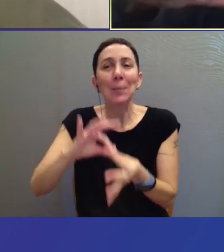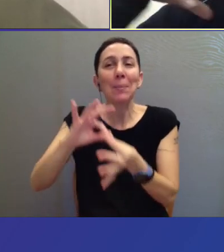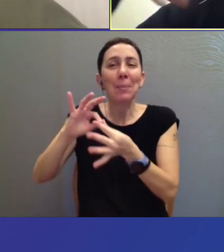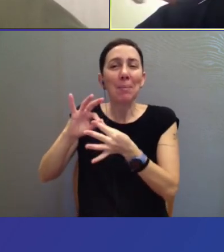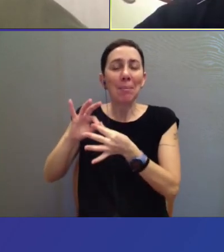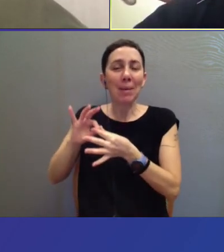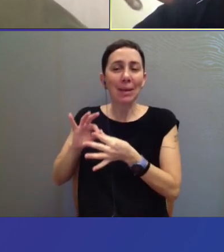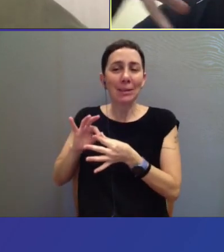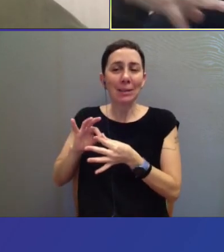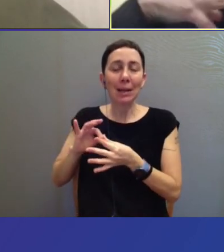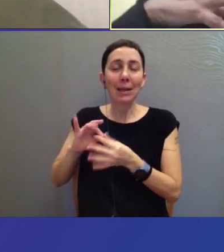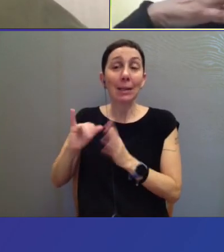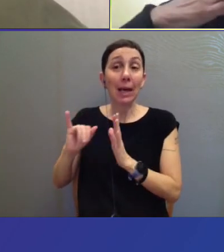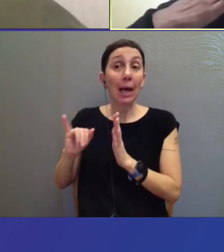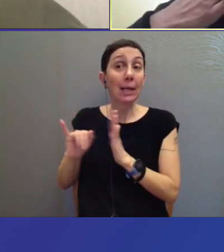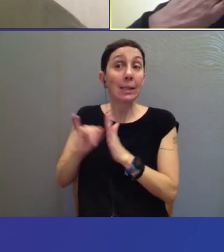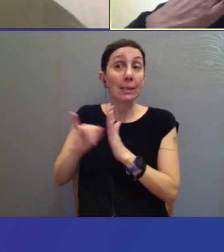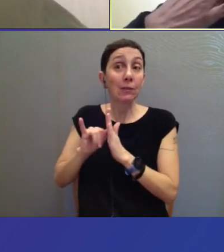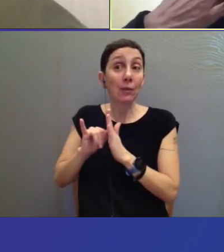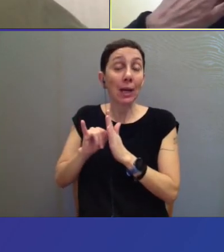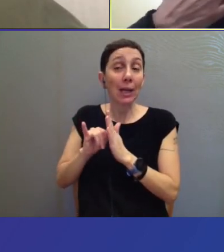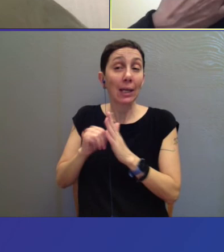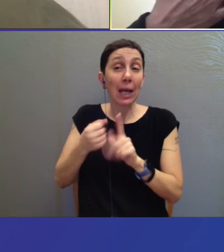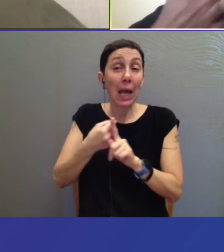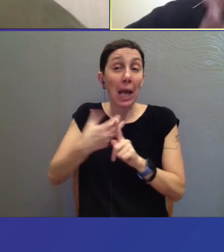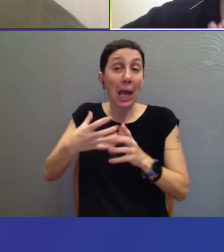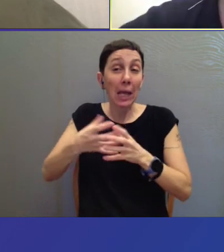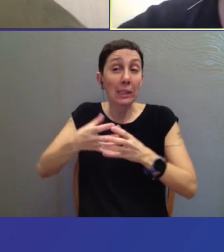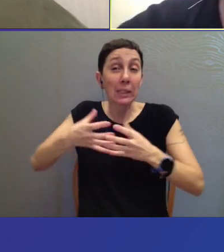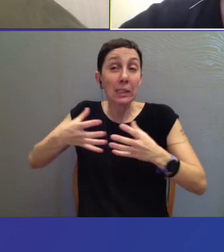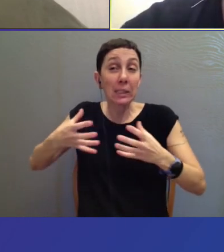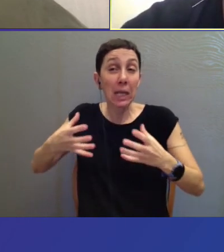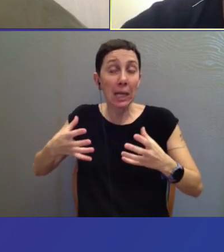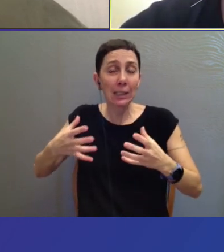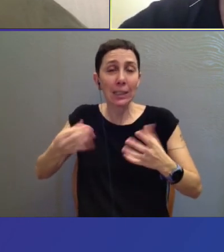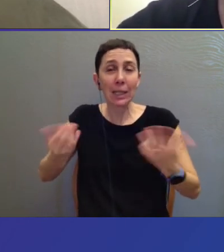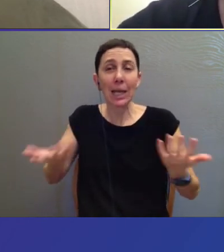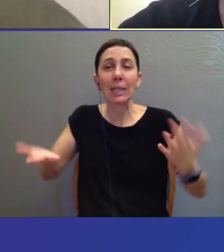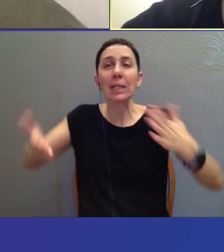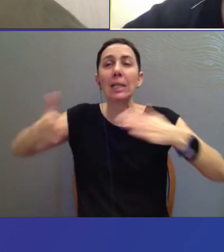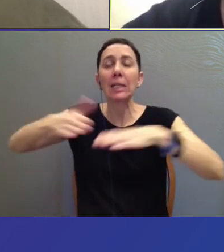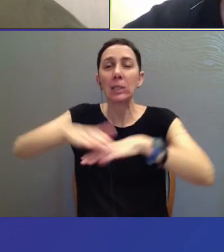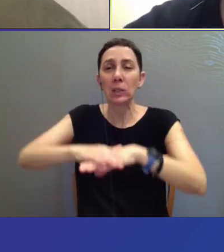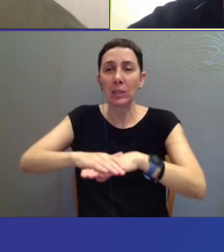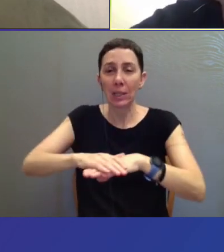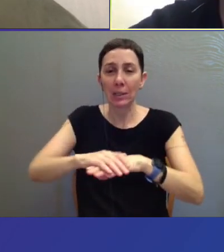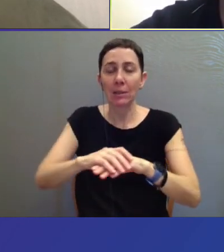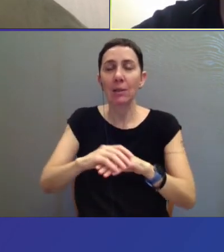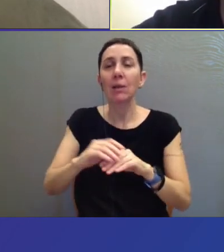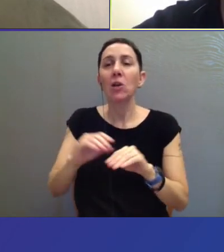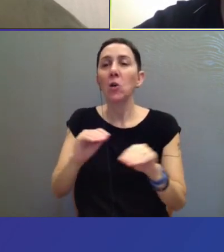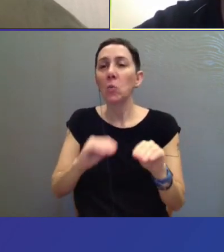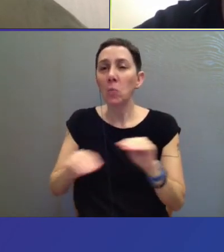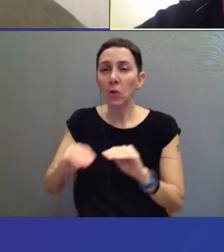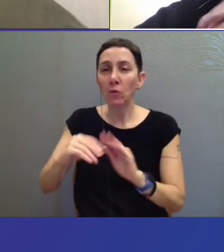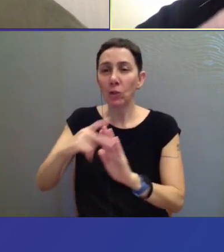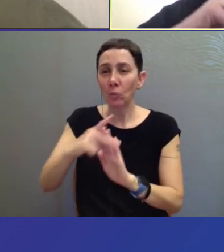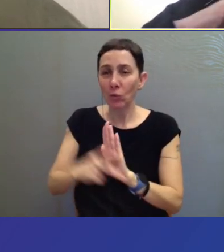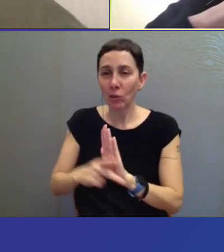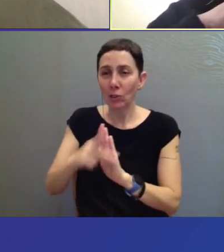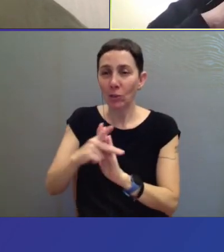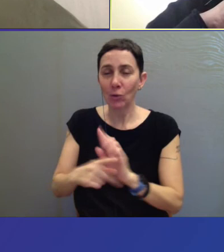identifying, extending, and sort of intersecting movement principles from 3 dance